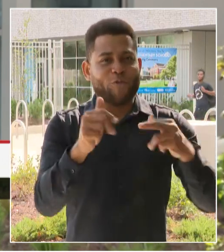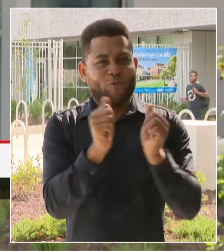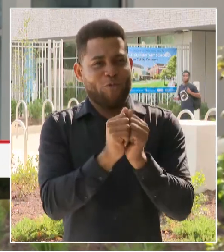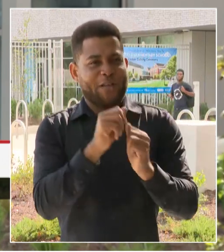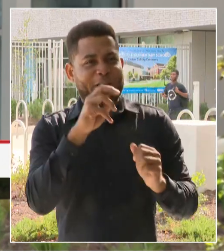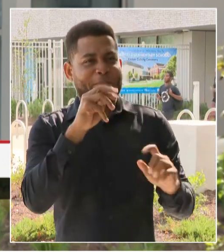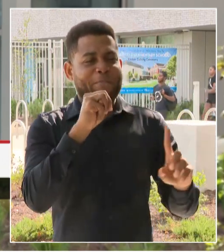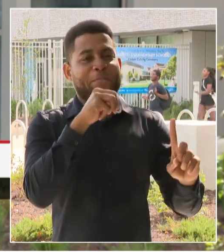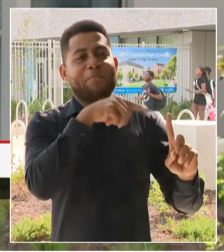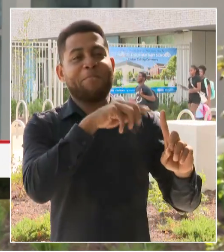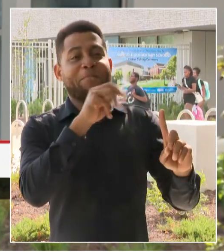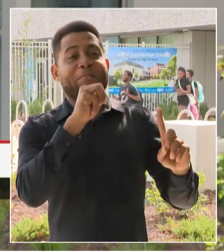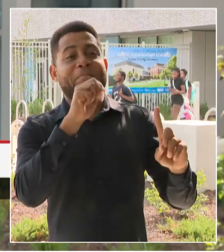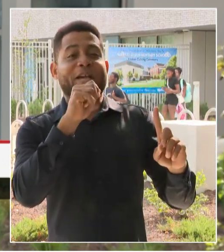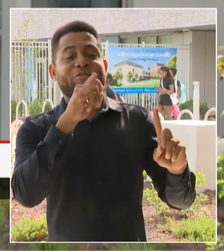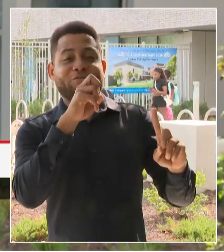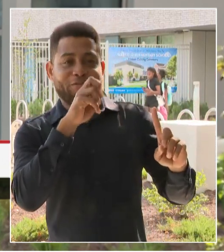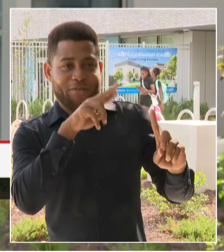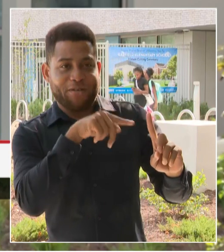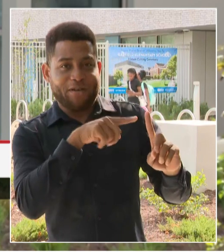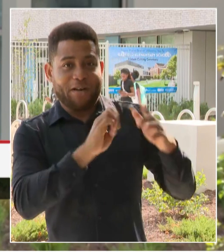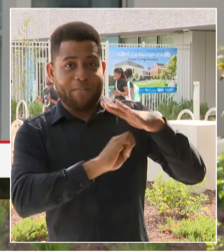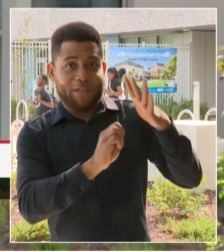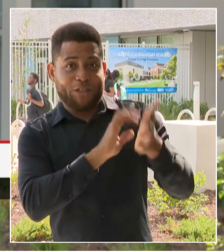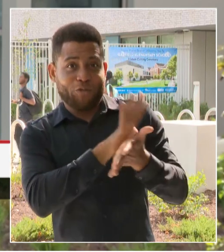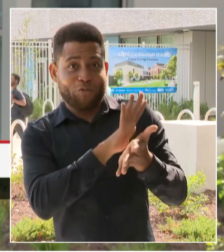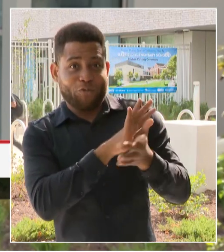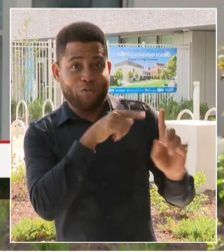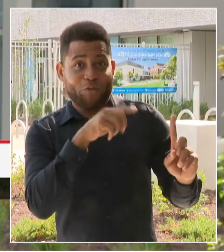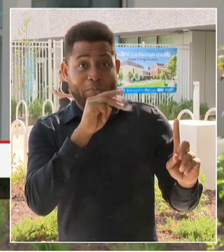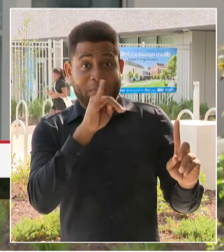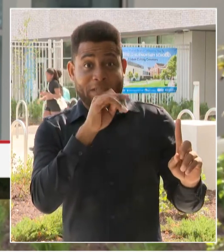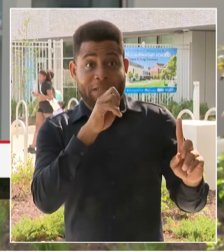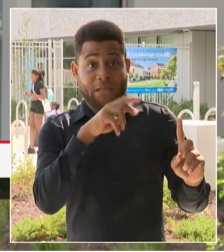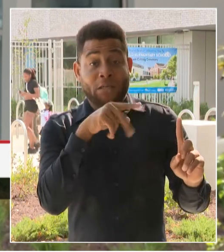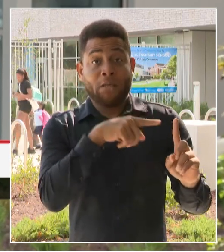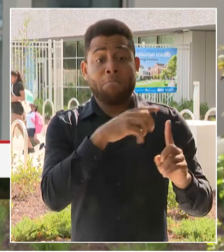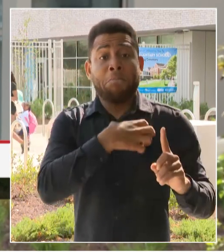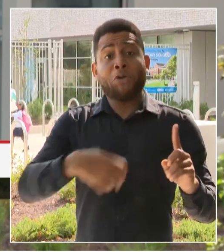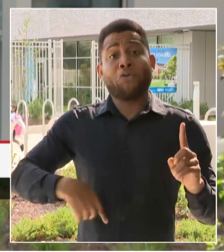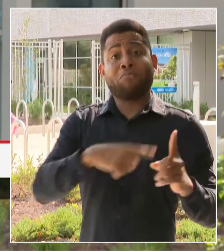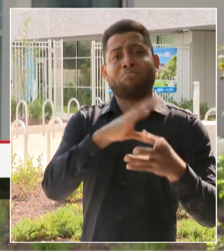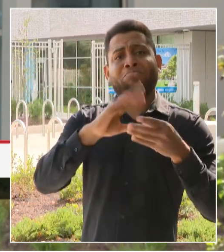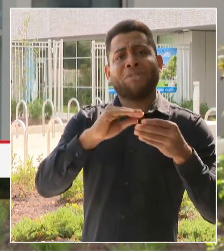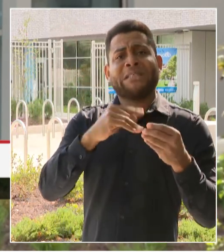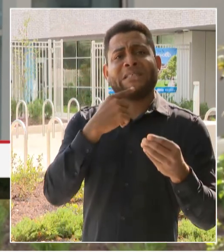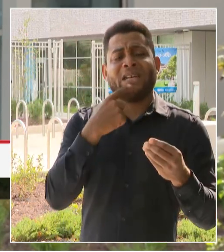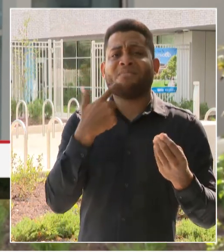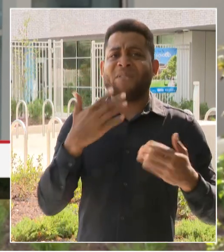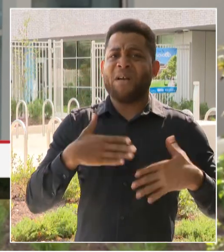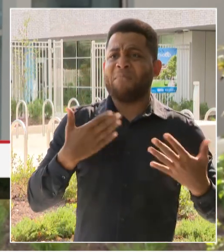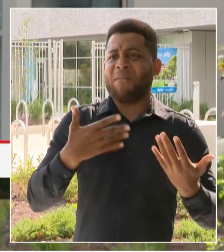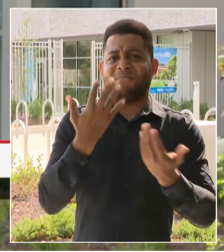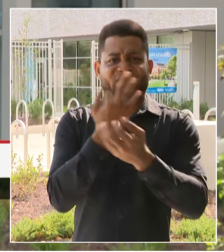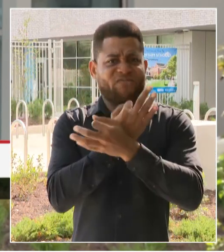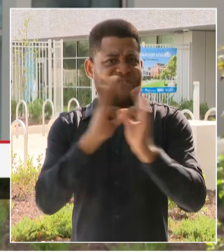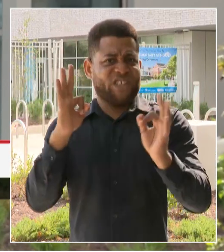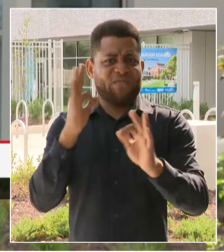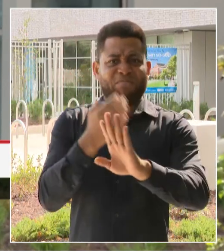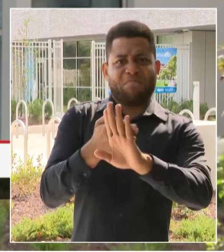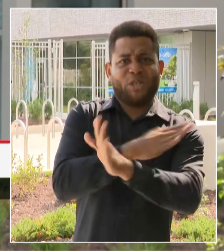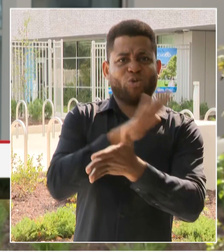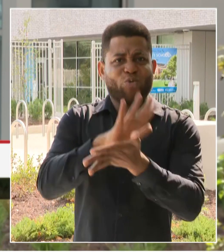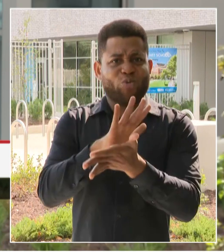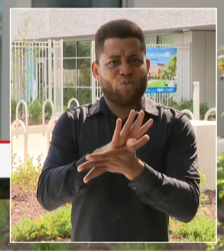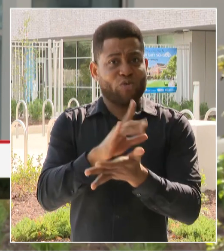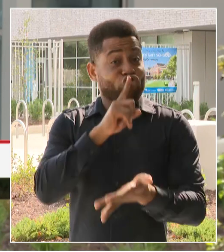of a city with free pre-K. We know that free pre-K is a big deal for families. And we